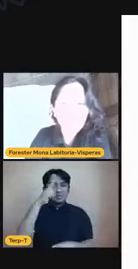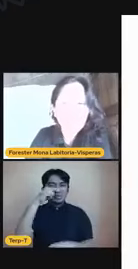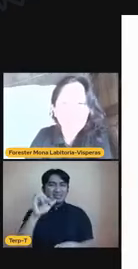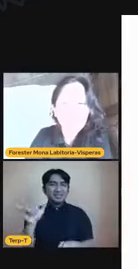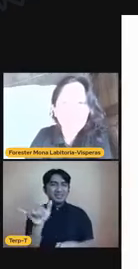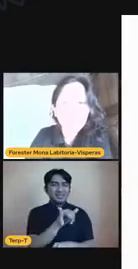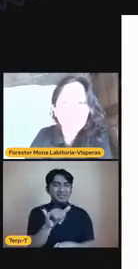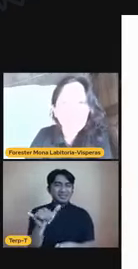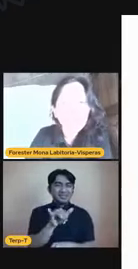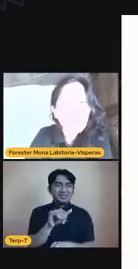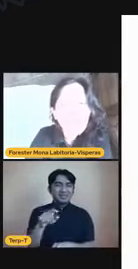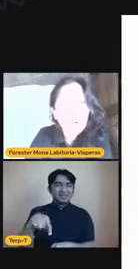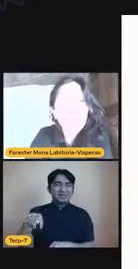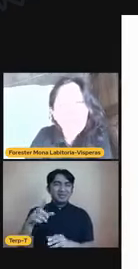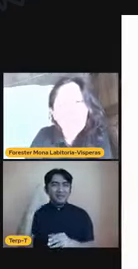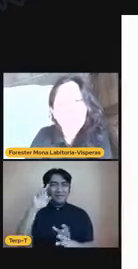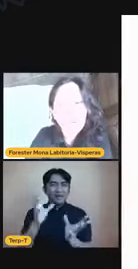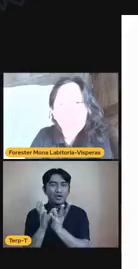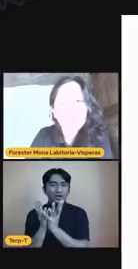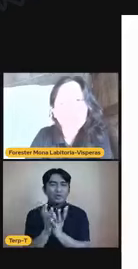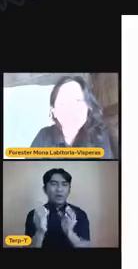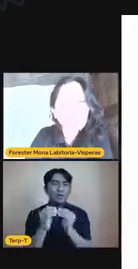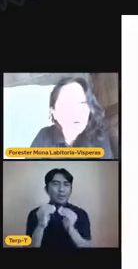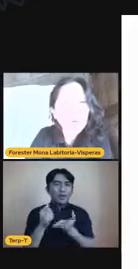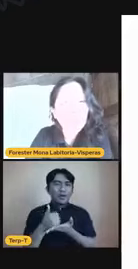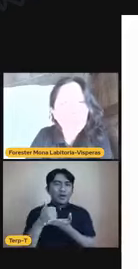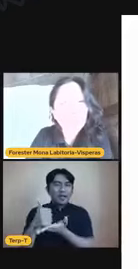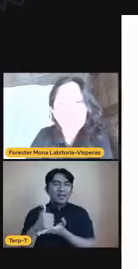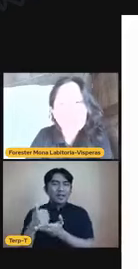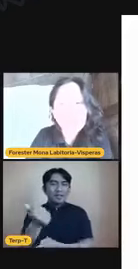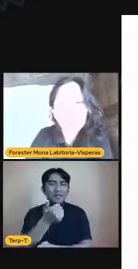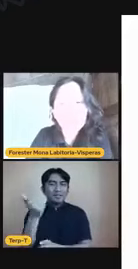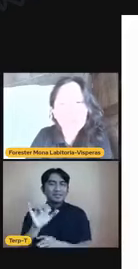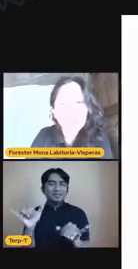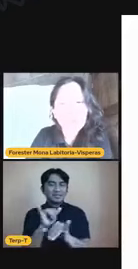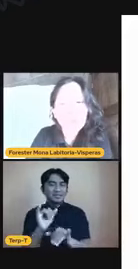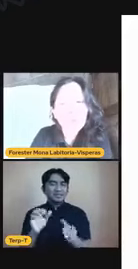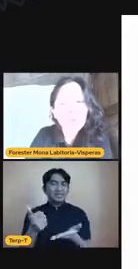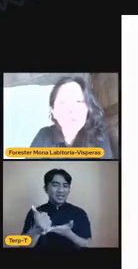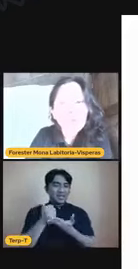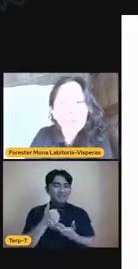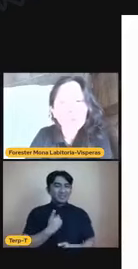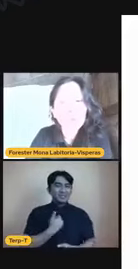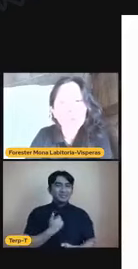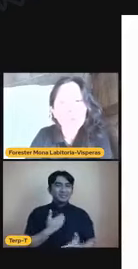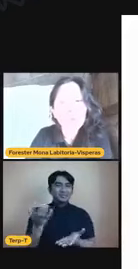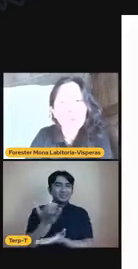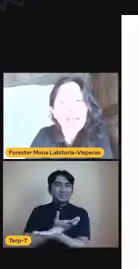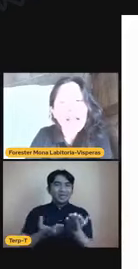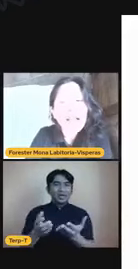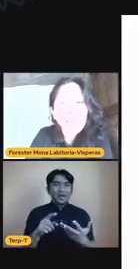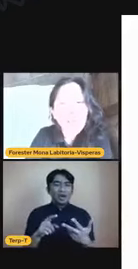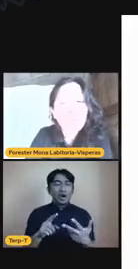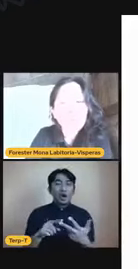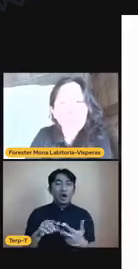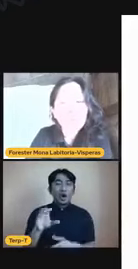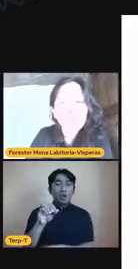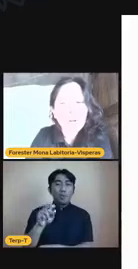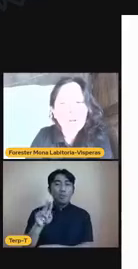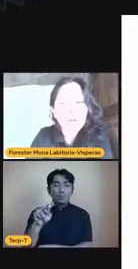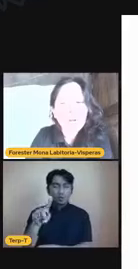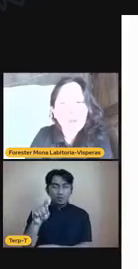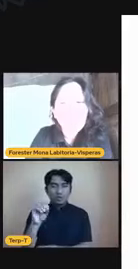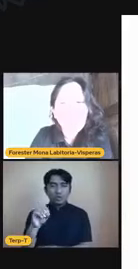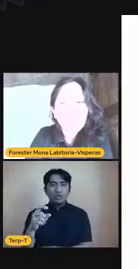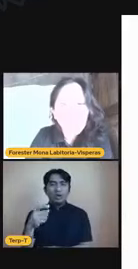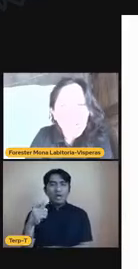in the community. The more we help others, the more we help ourselves. Ubuntu, I am because we